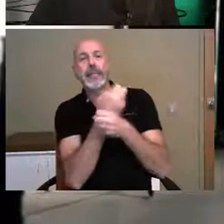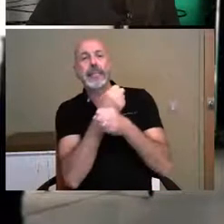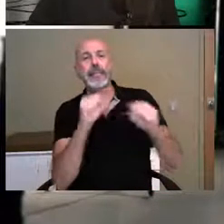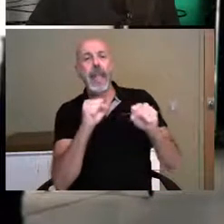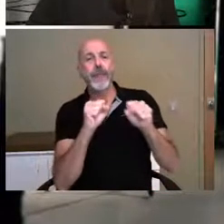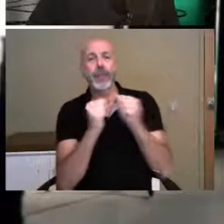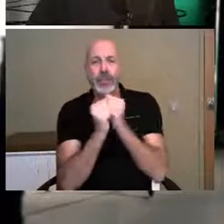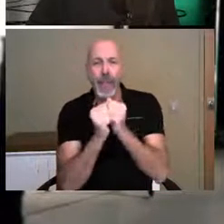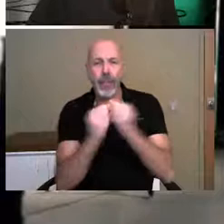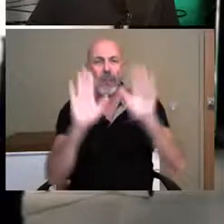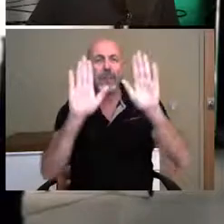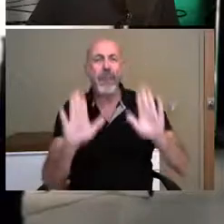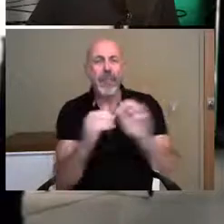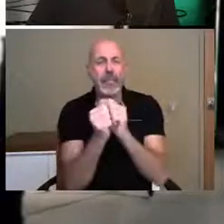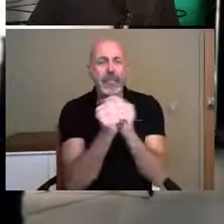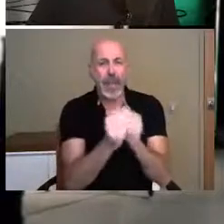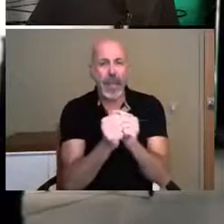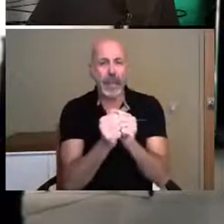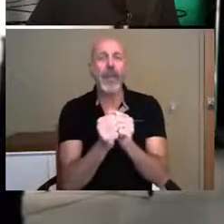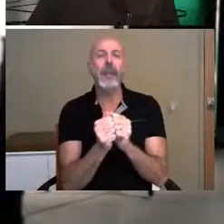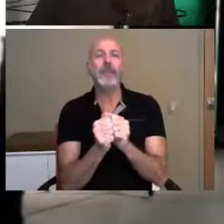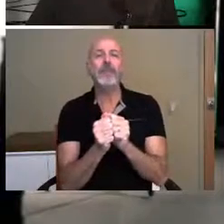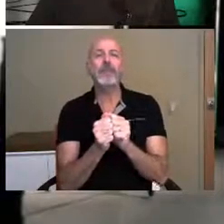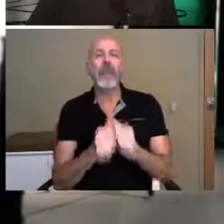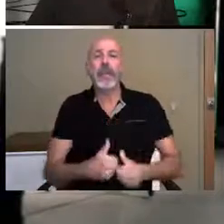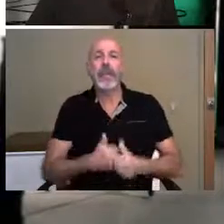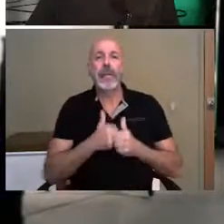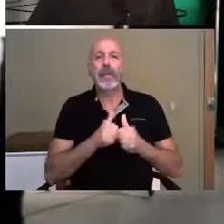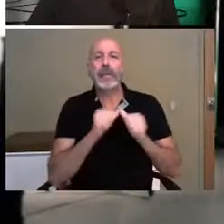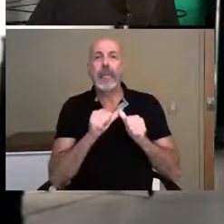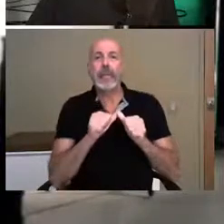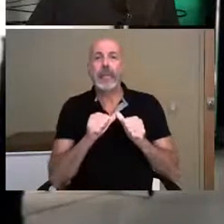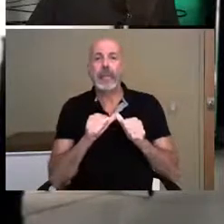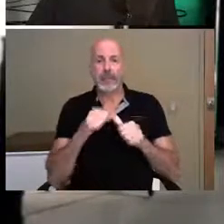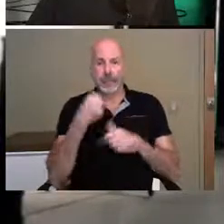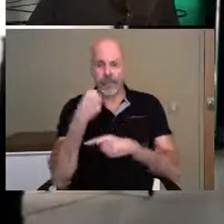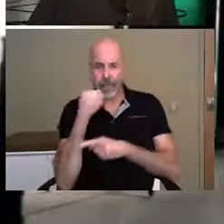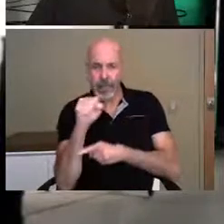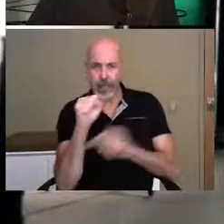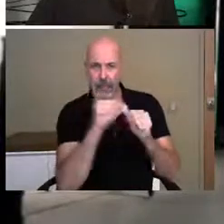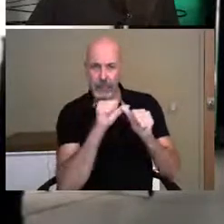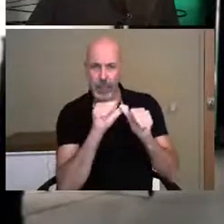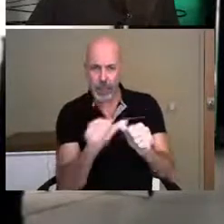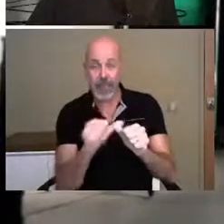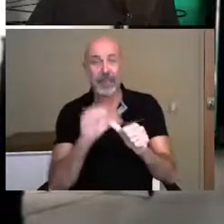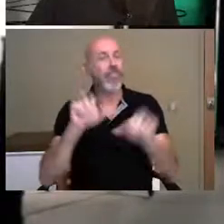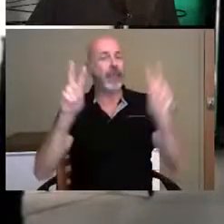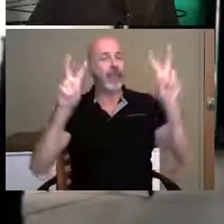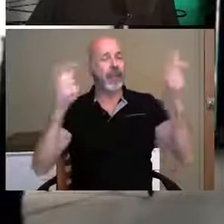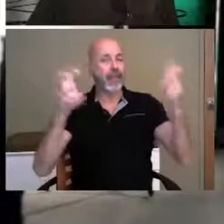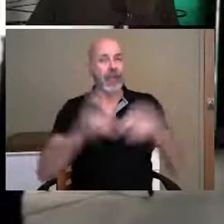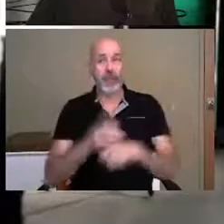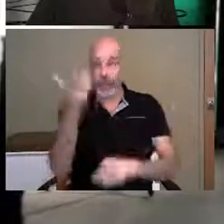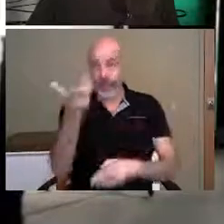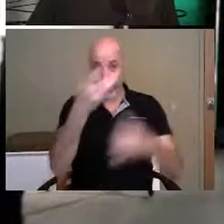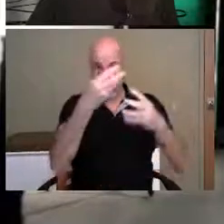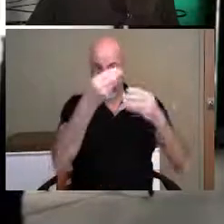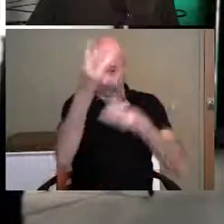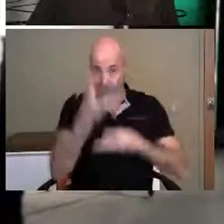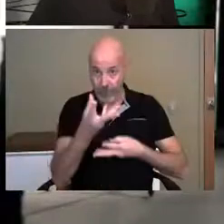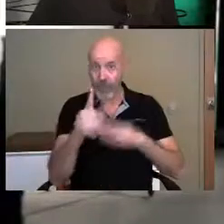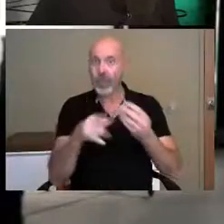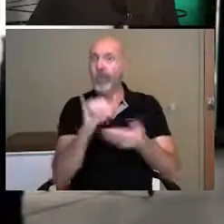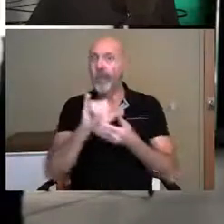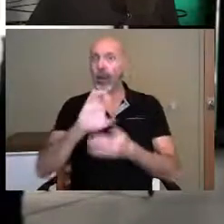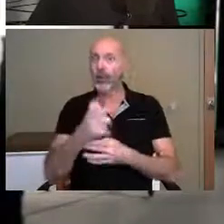together. Exist, persist, and resist is the theme. There's information about Craig, which I'm going to let you know in